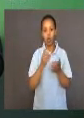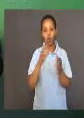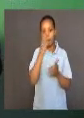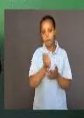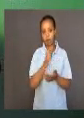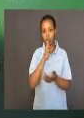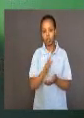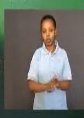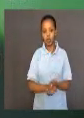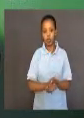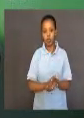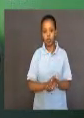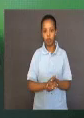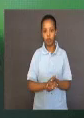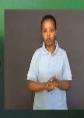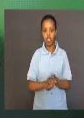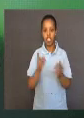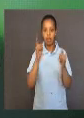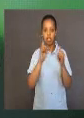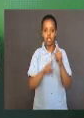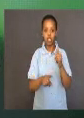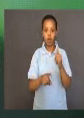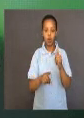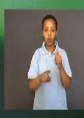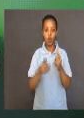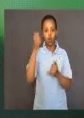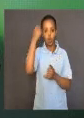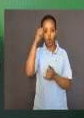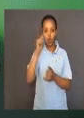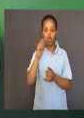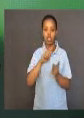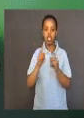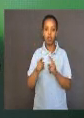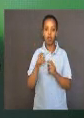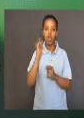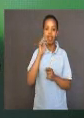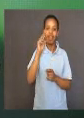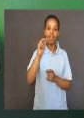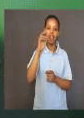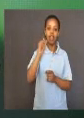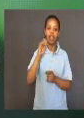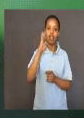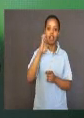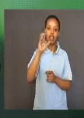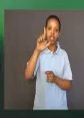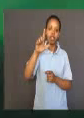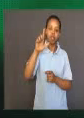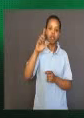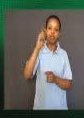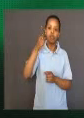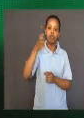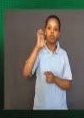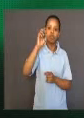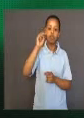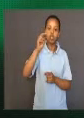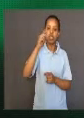Intelligent design is the last theory we will be learning about. This is the